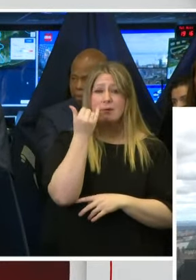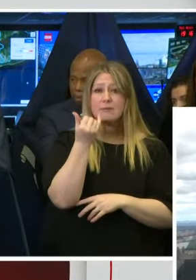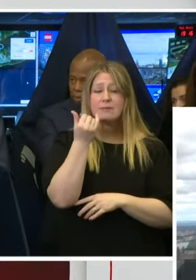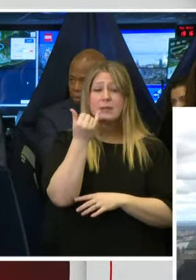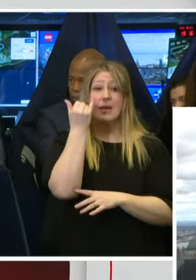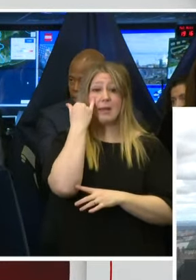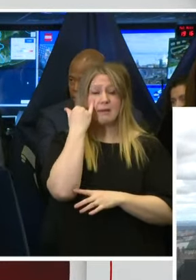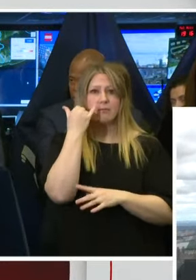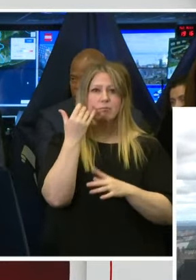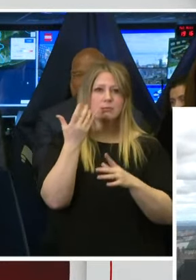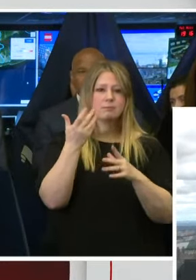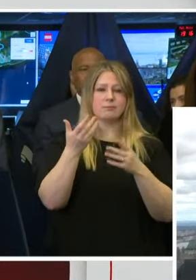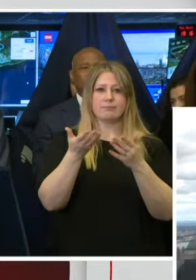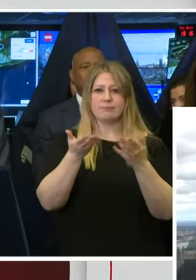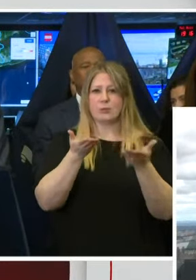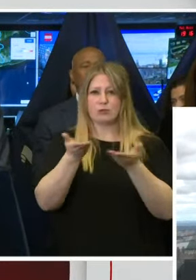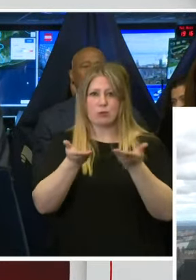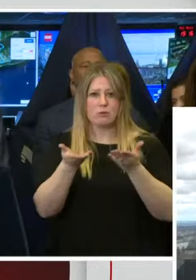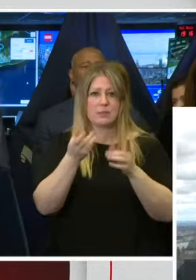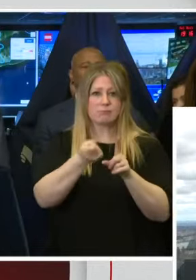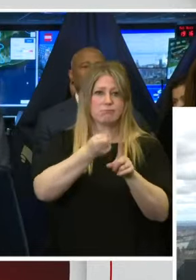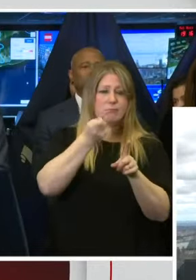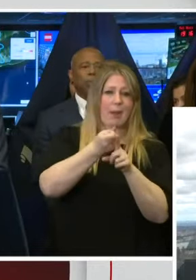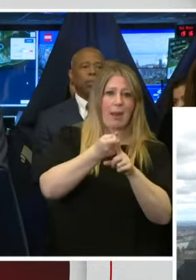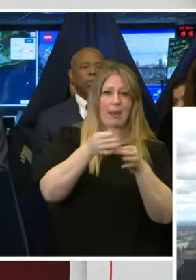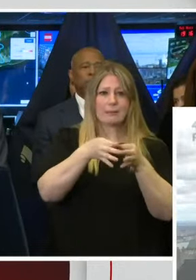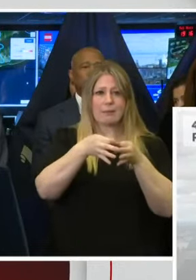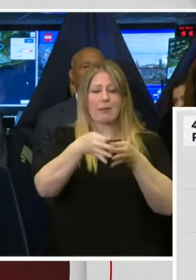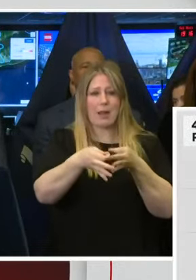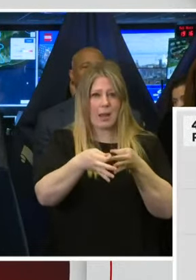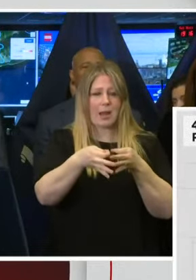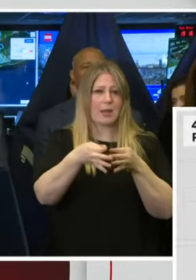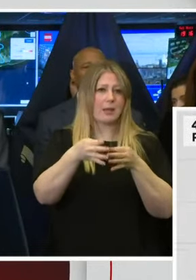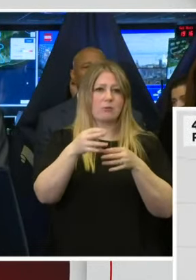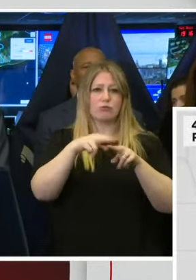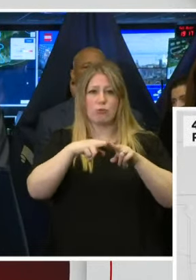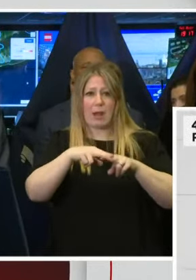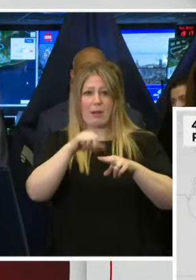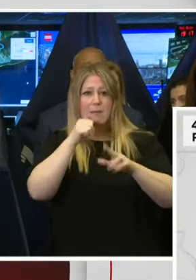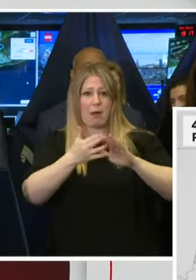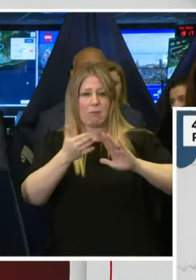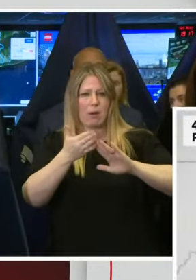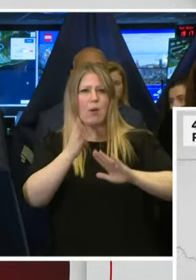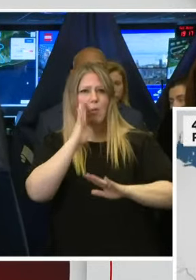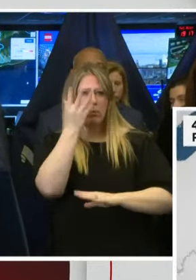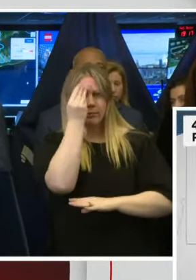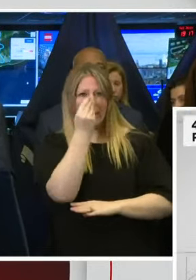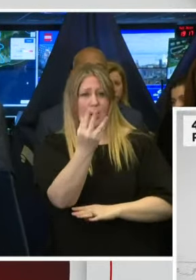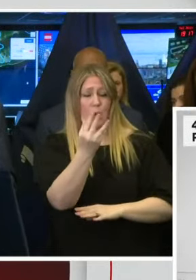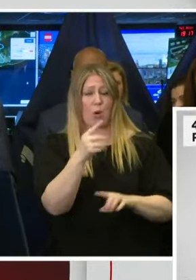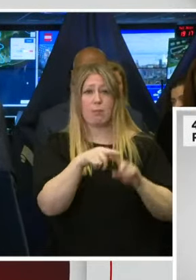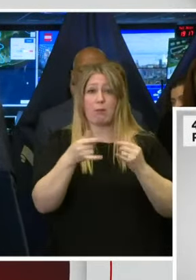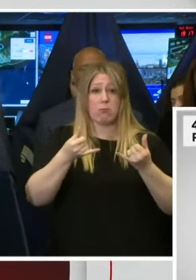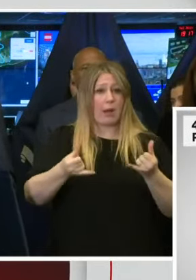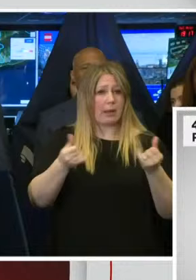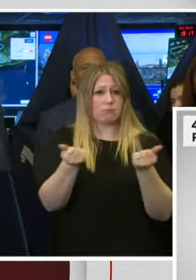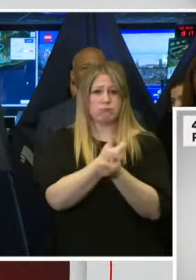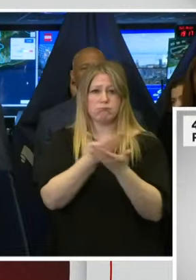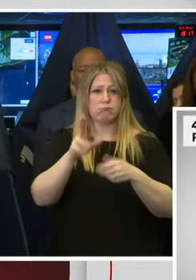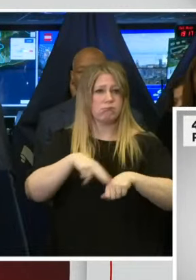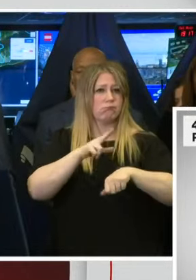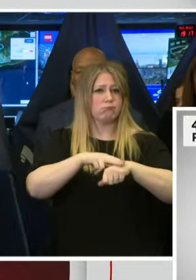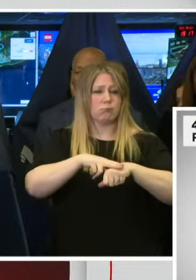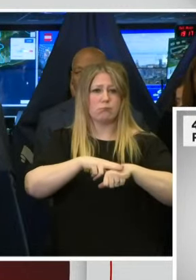there are none. Just as the chancellor said, the school system is operating fully, so is the MTA transit